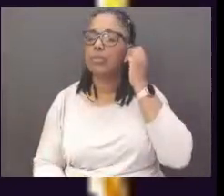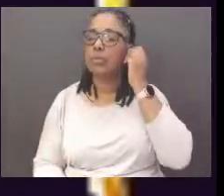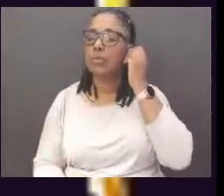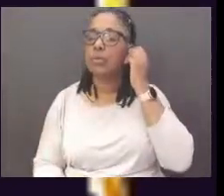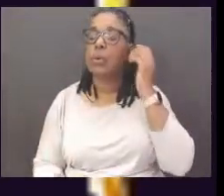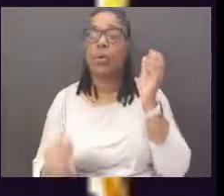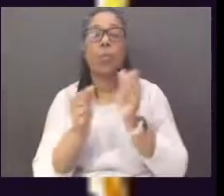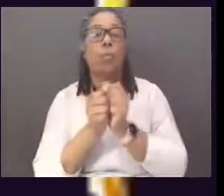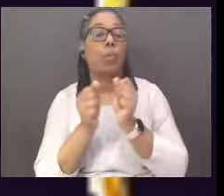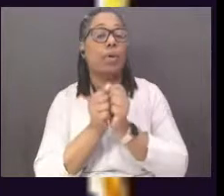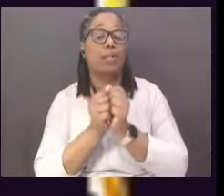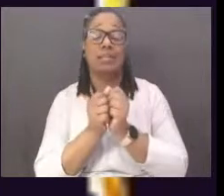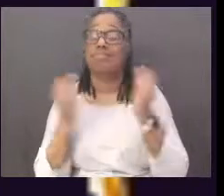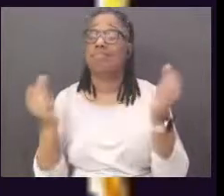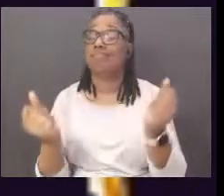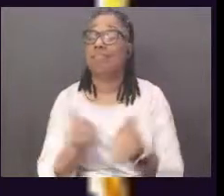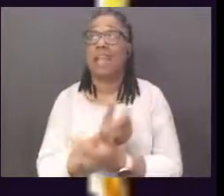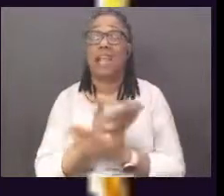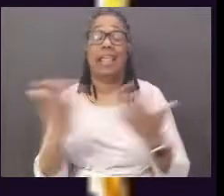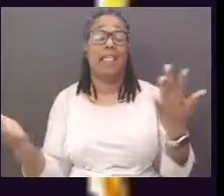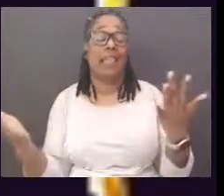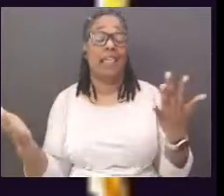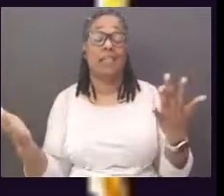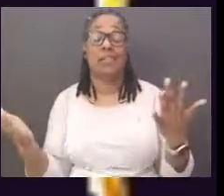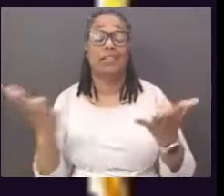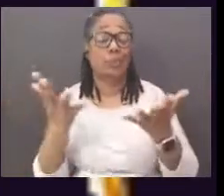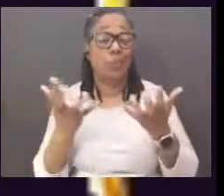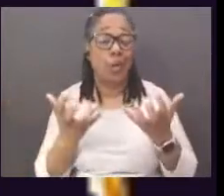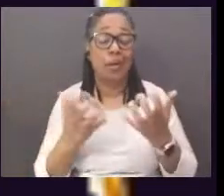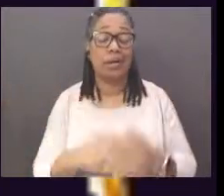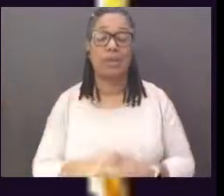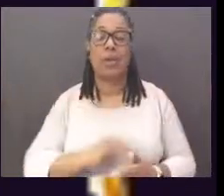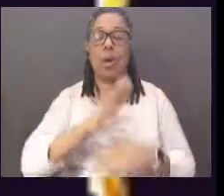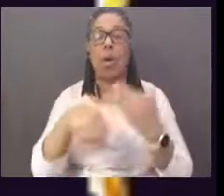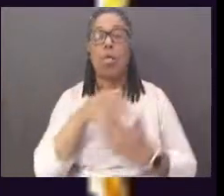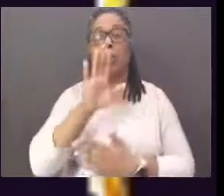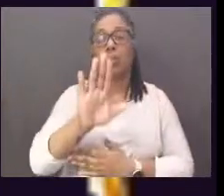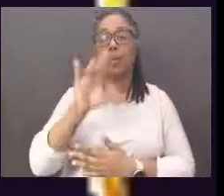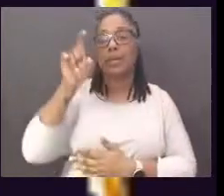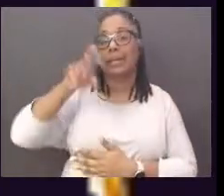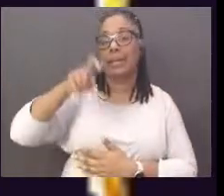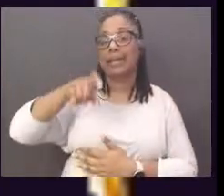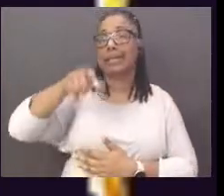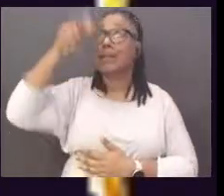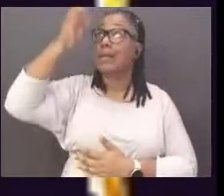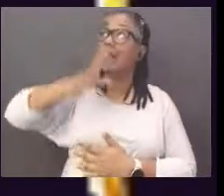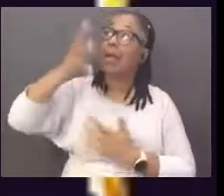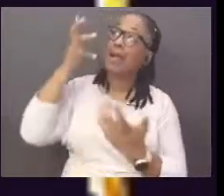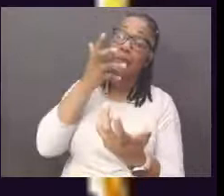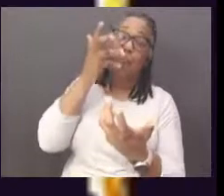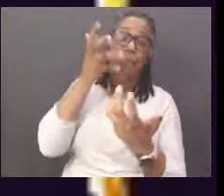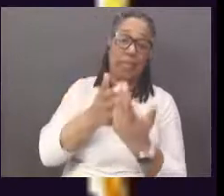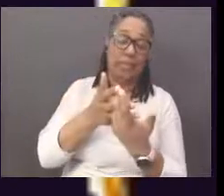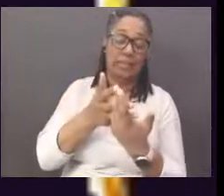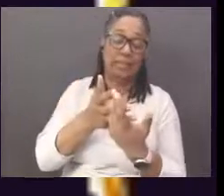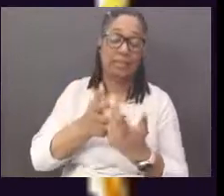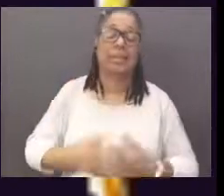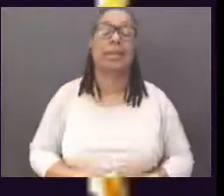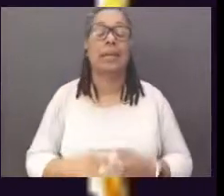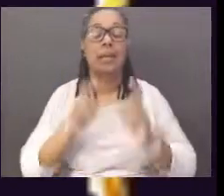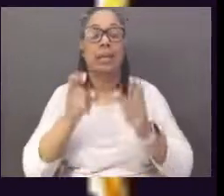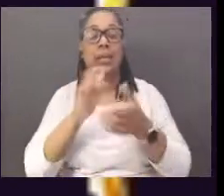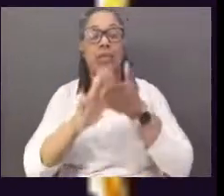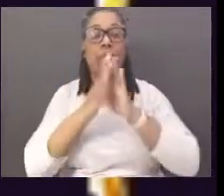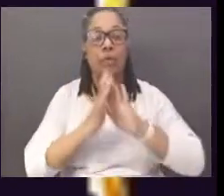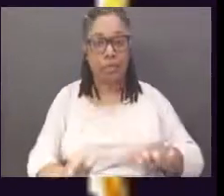all your heart's desires and meets your needs and provides and comforts you and just is with you. He